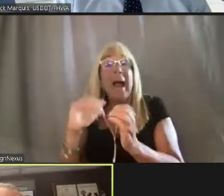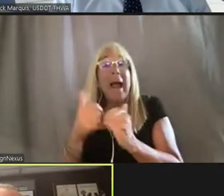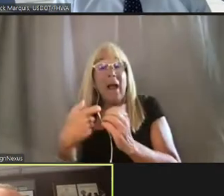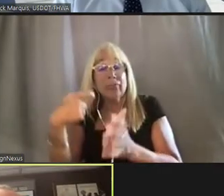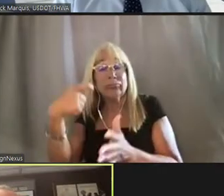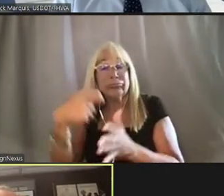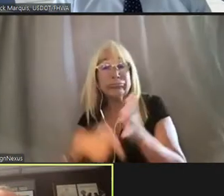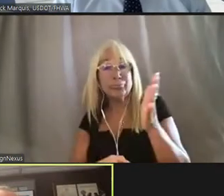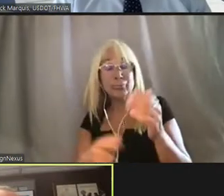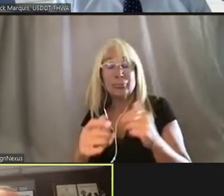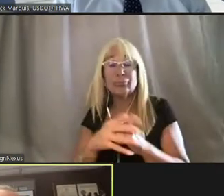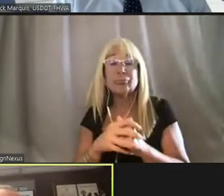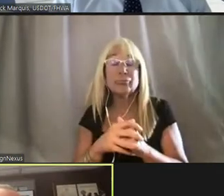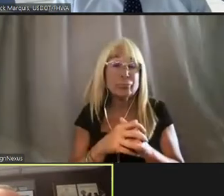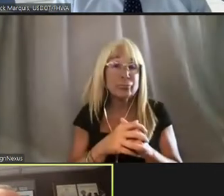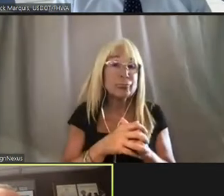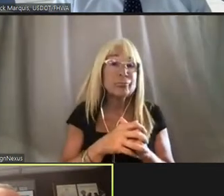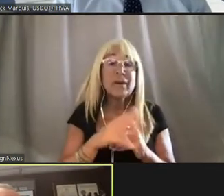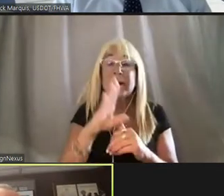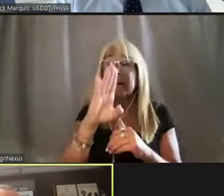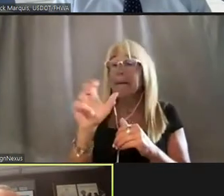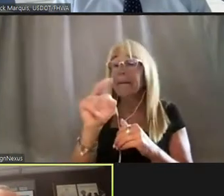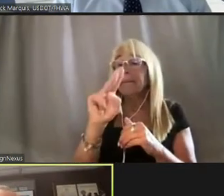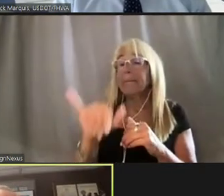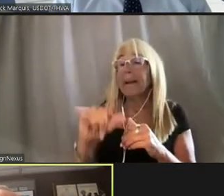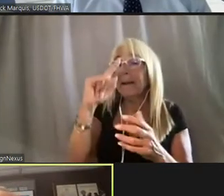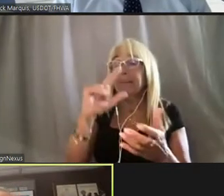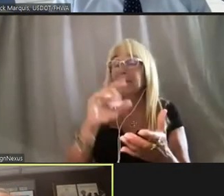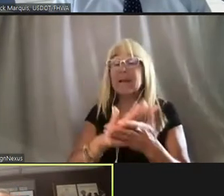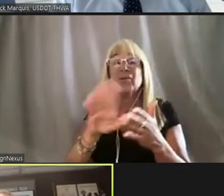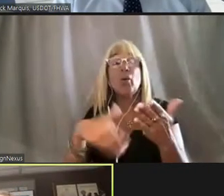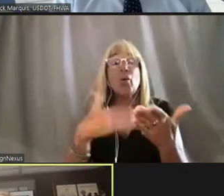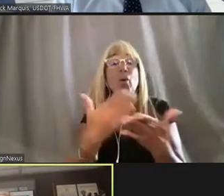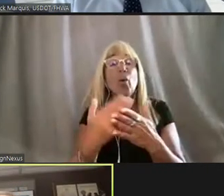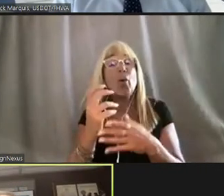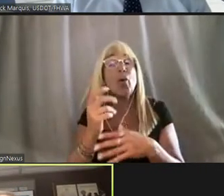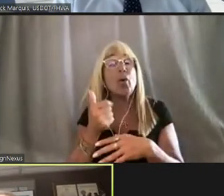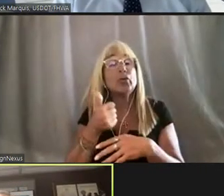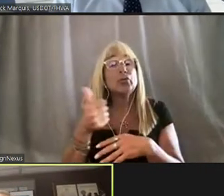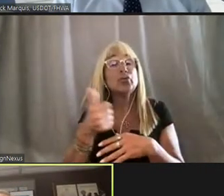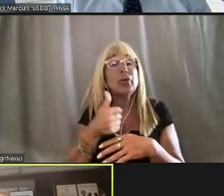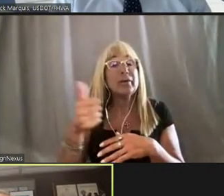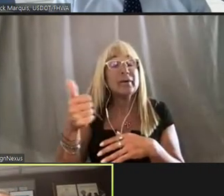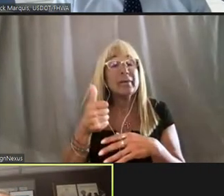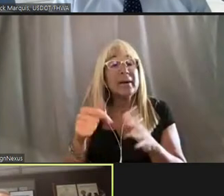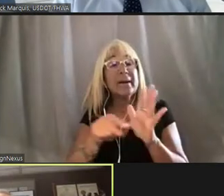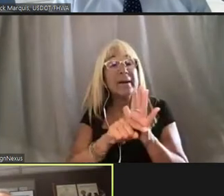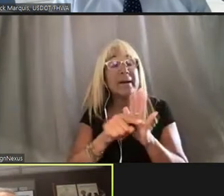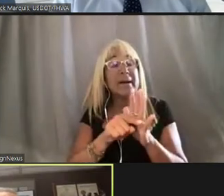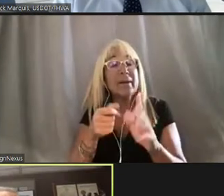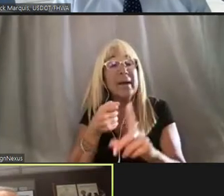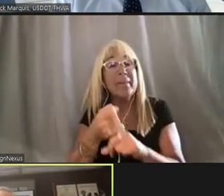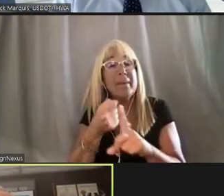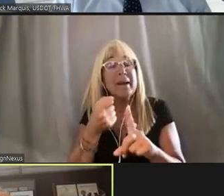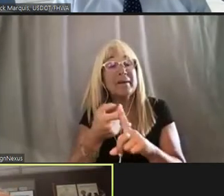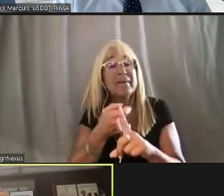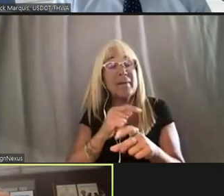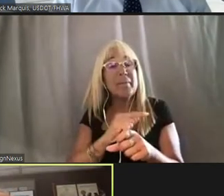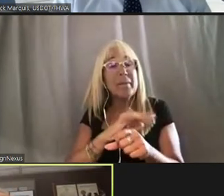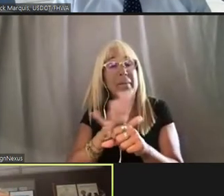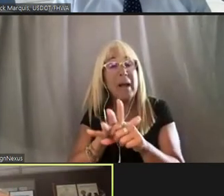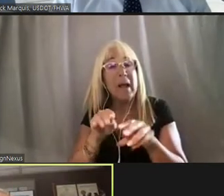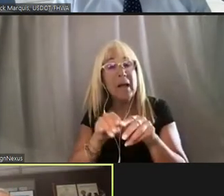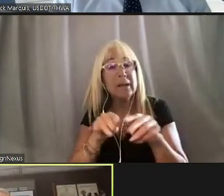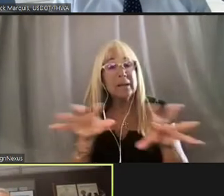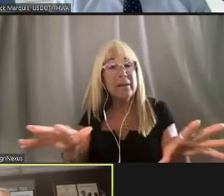Danny believes it's to be mentioned that all Transportation sectors have been negatively impacted by the pandemic it is particularly disheartening